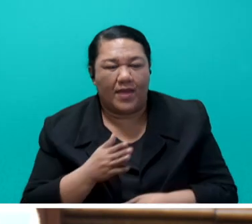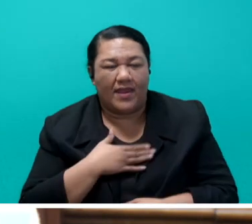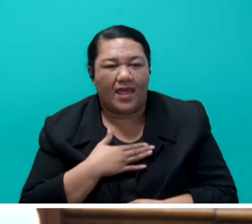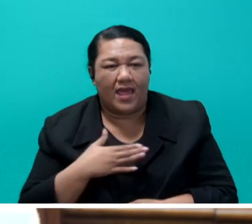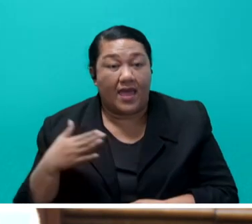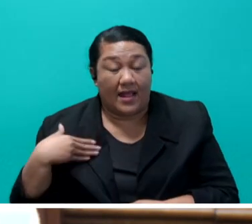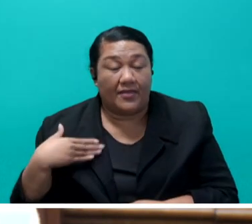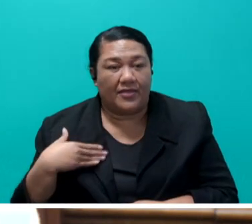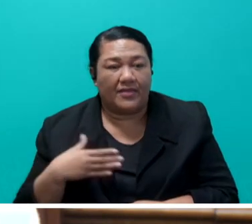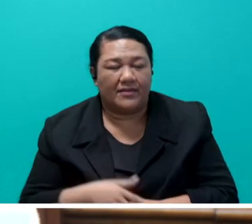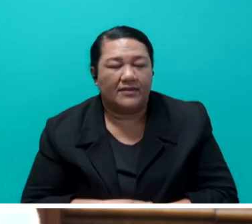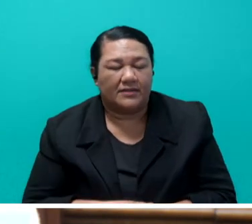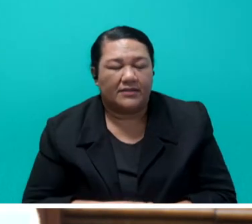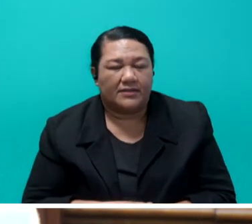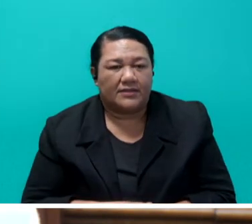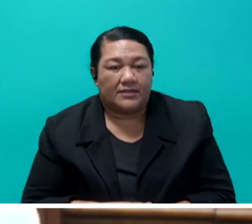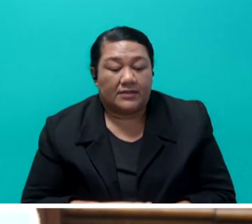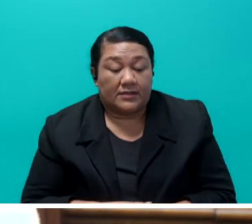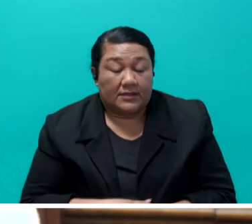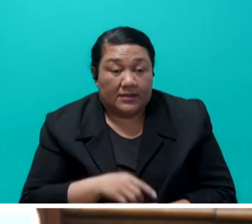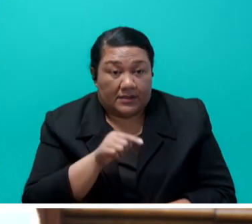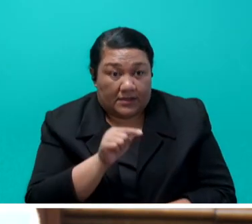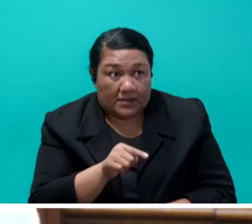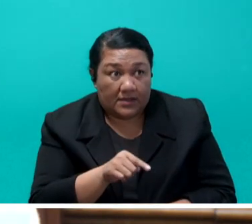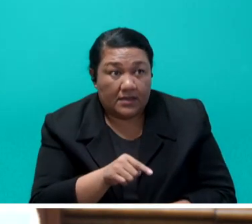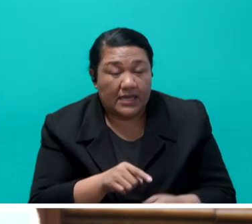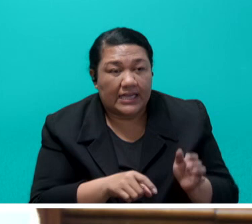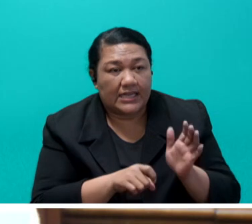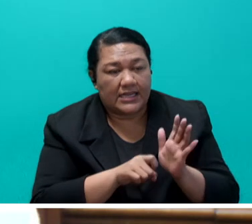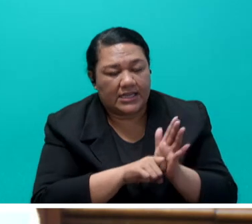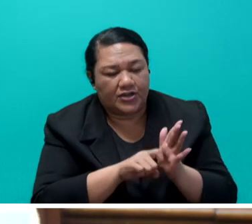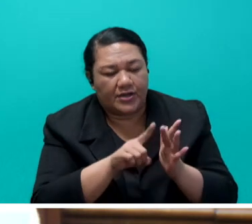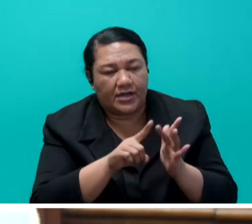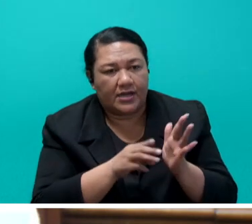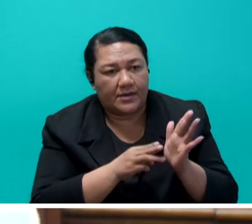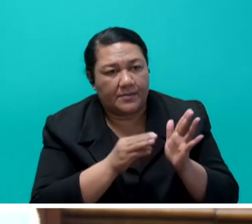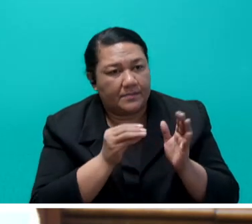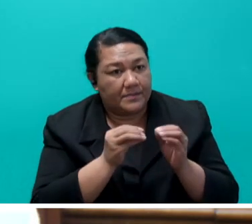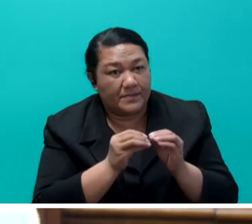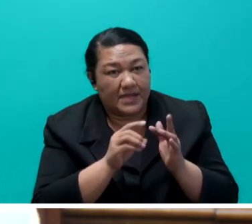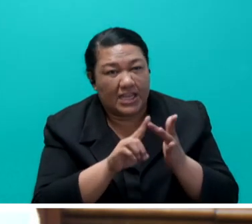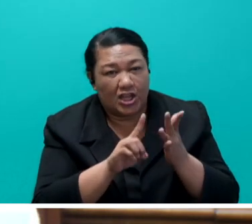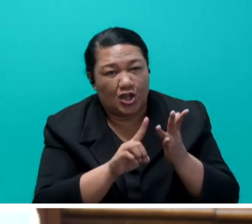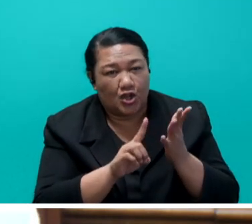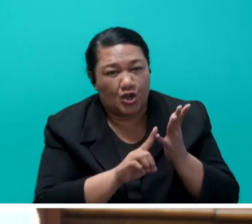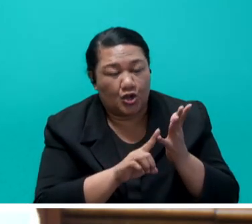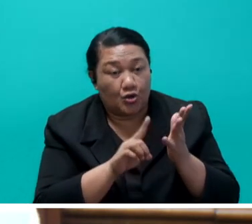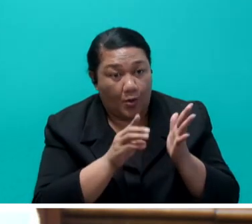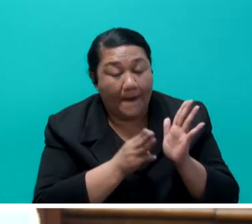Tritium, a byproduct of nuclear energy production, is found naturally in the environment at higher levels